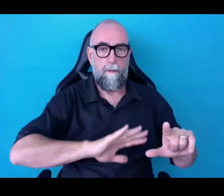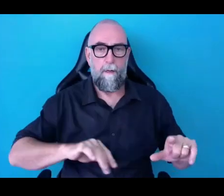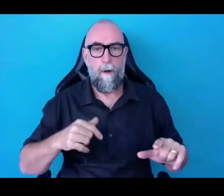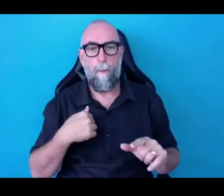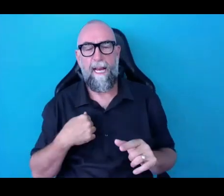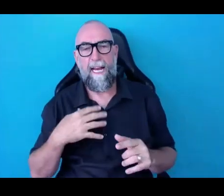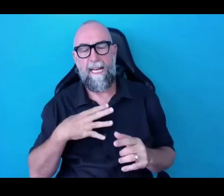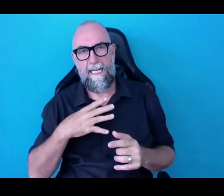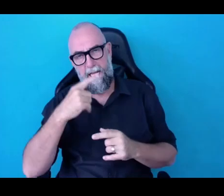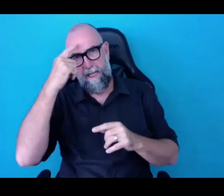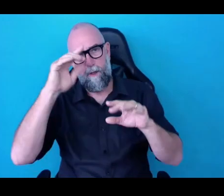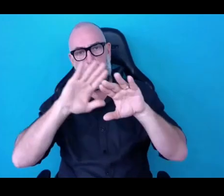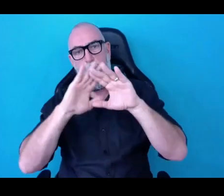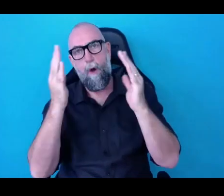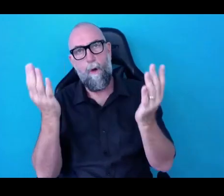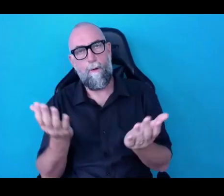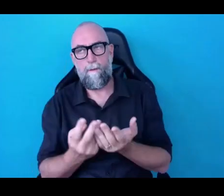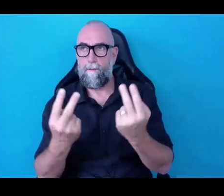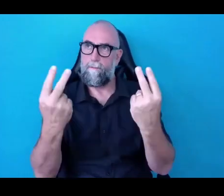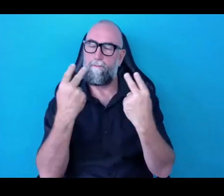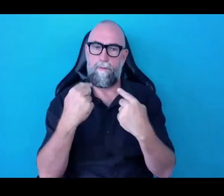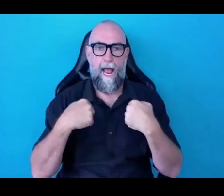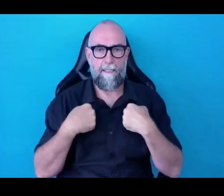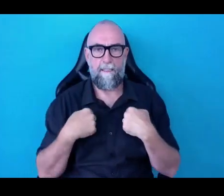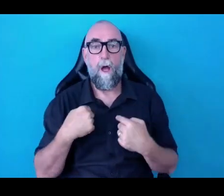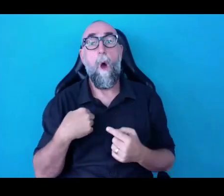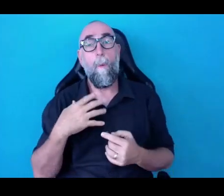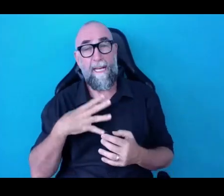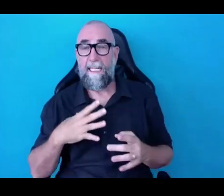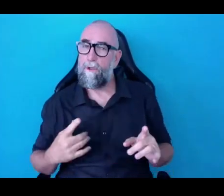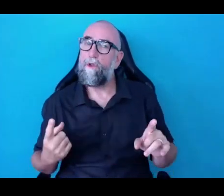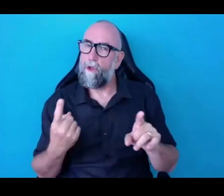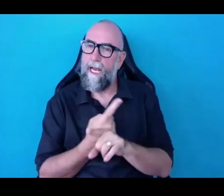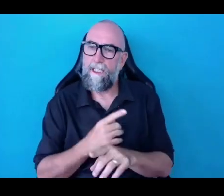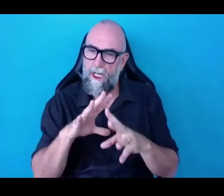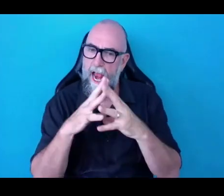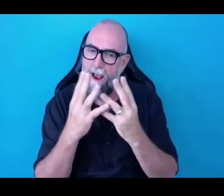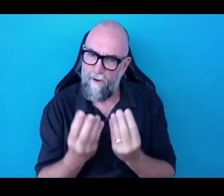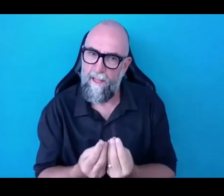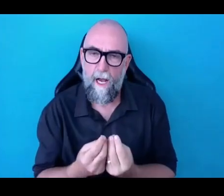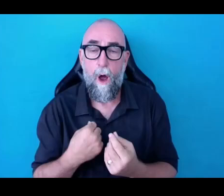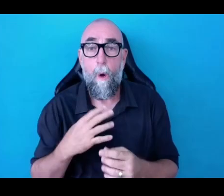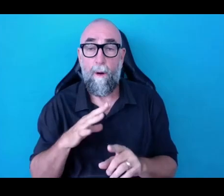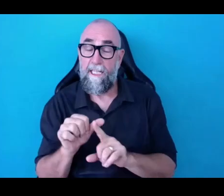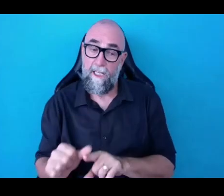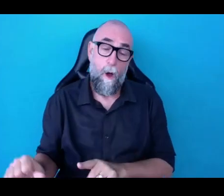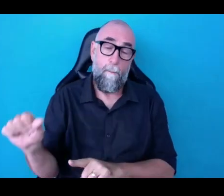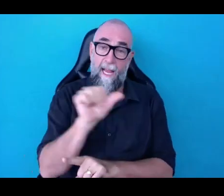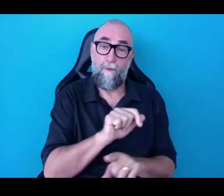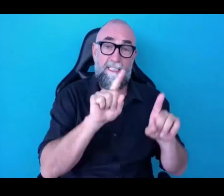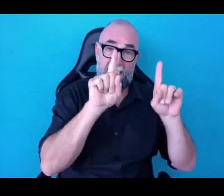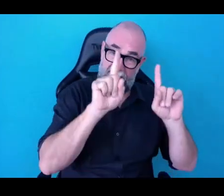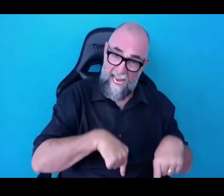to rethink everything, and that you literally go back to the drawing board. Our vernacular is so